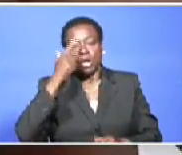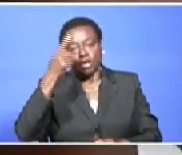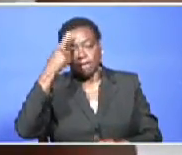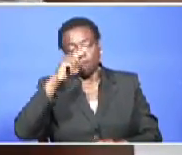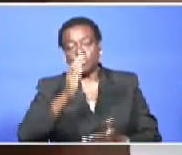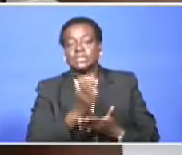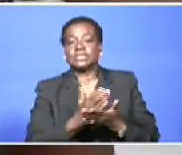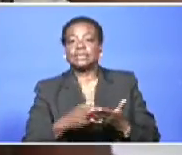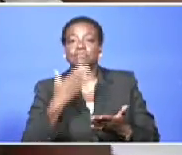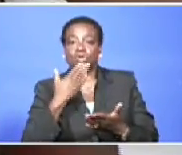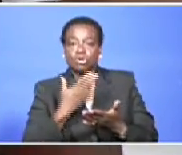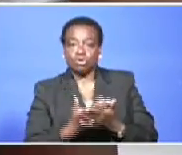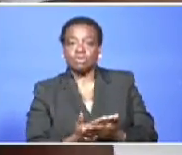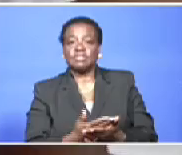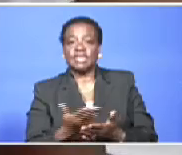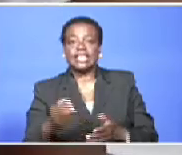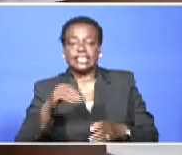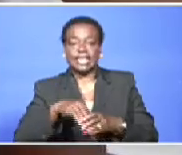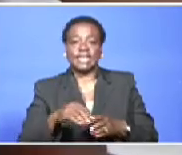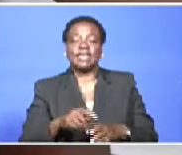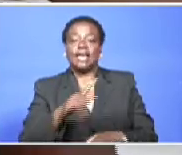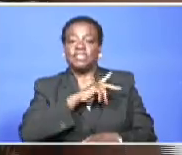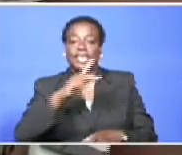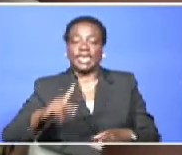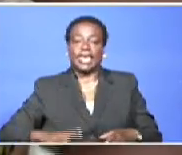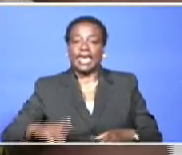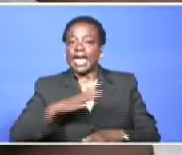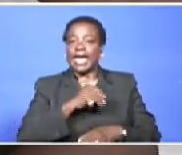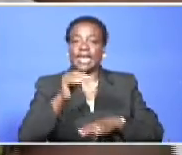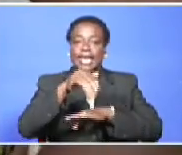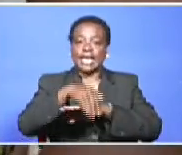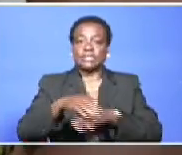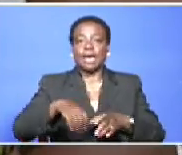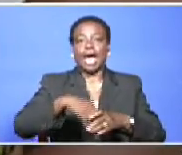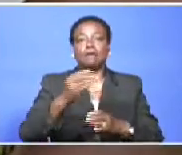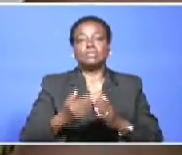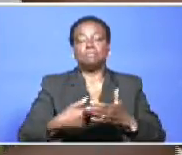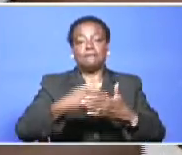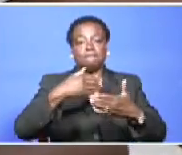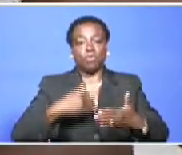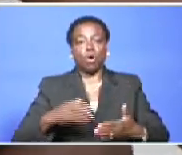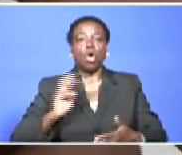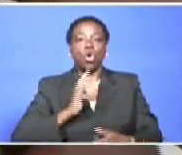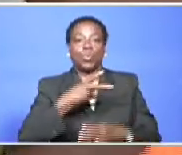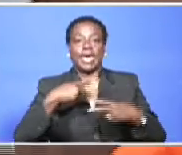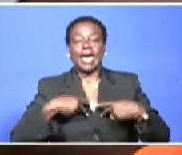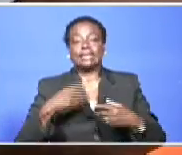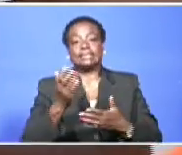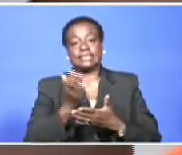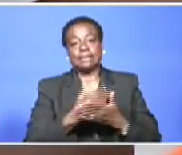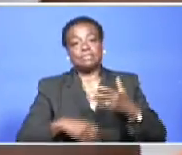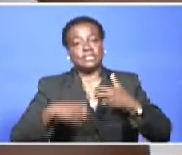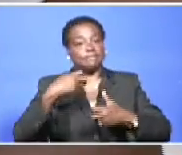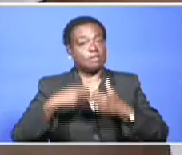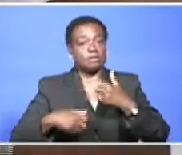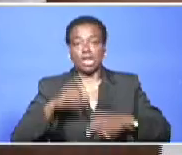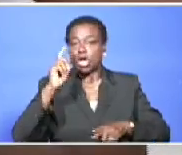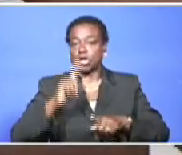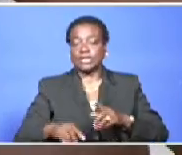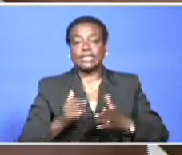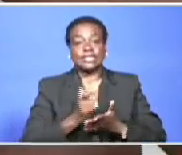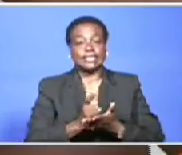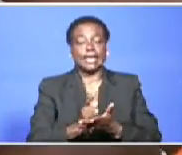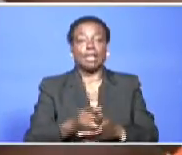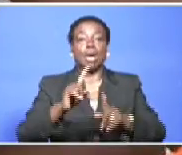this. This King and Ice was out before, but we had some difficulties that we wasn't able to sail. But definitely we're going to be